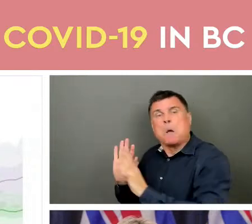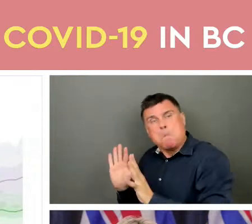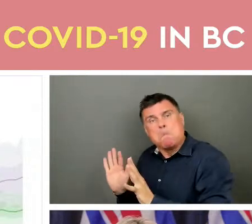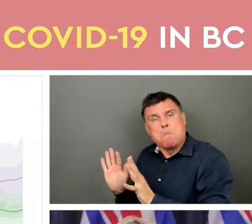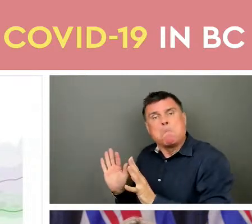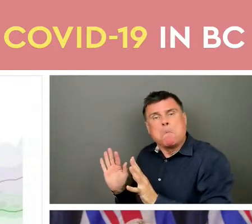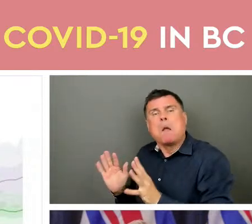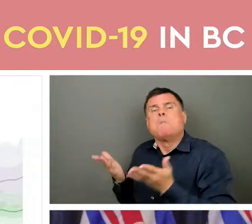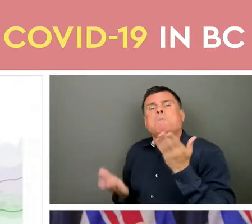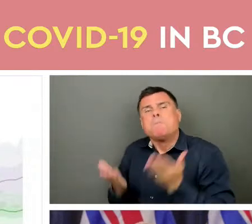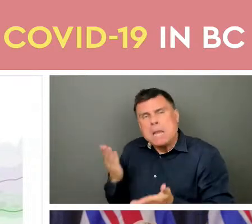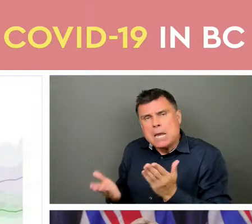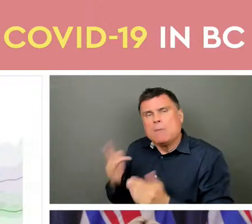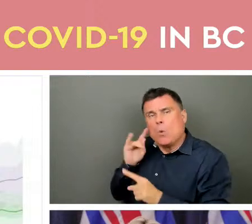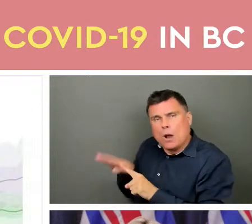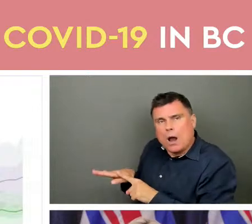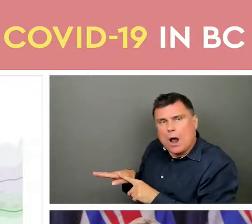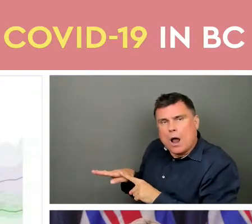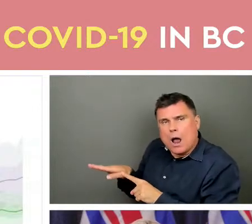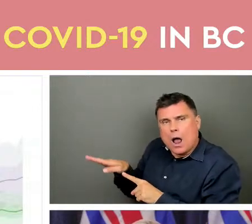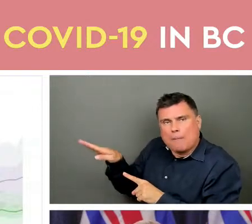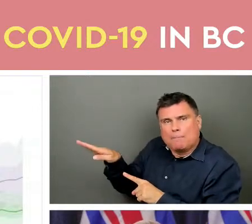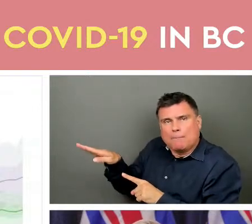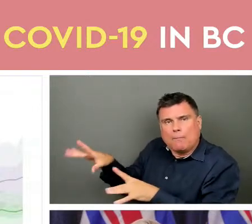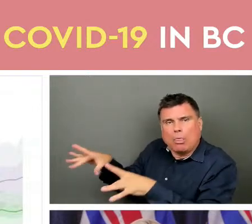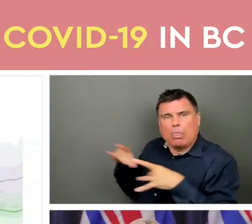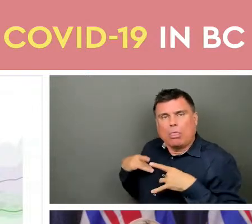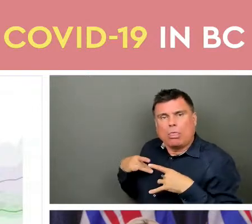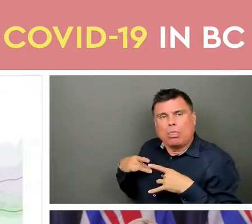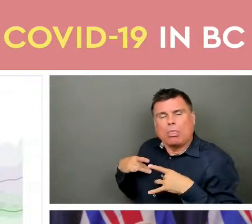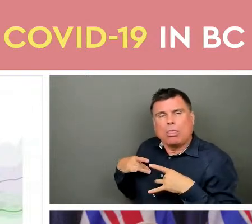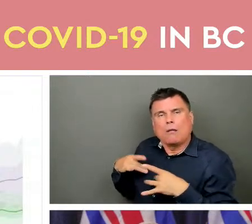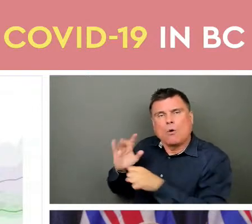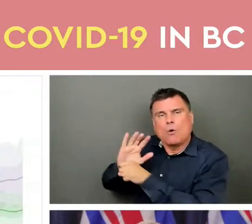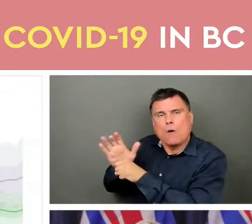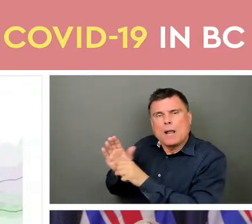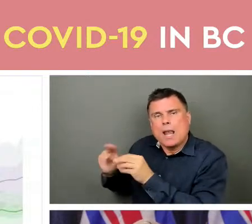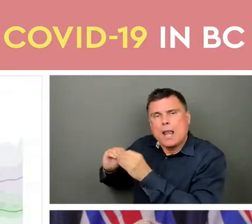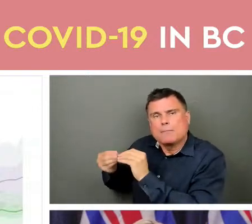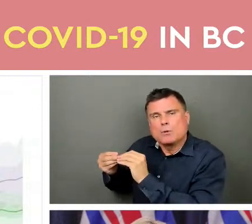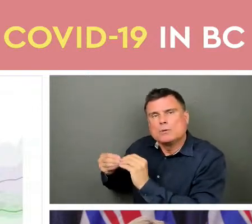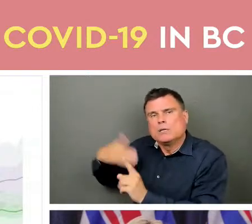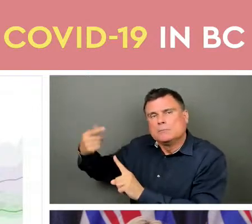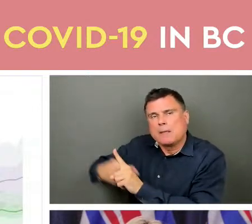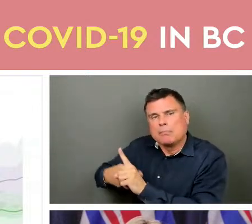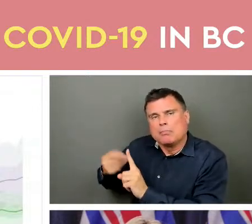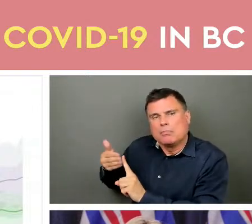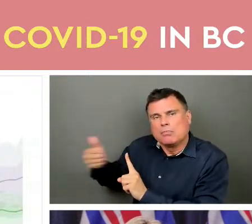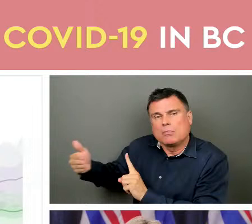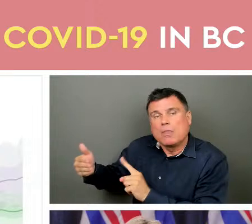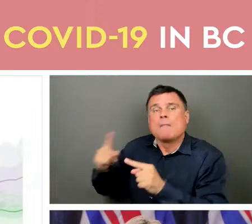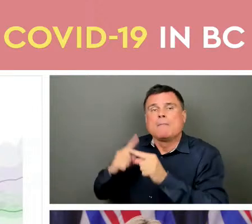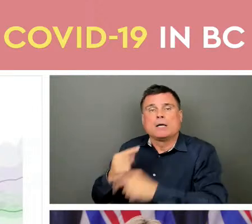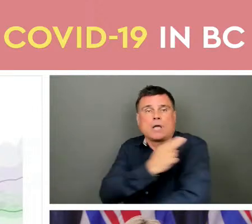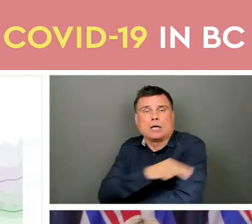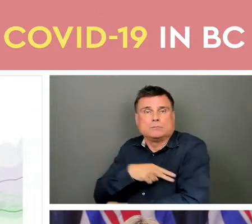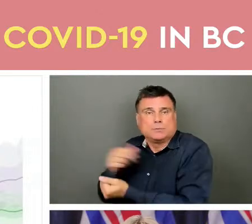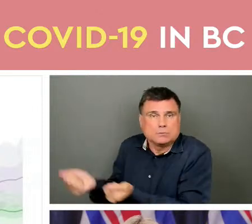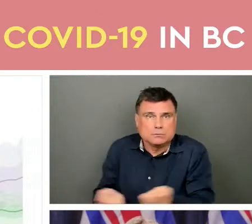see an increasing rate of cases over the next month, as well as increasing